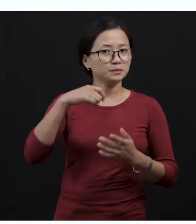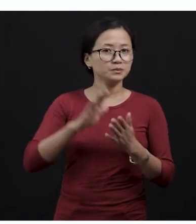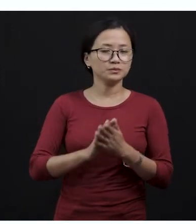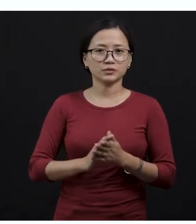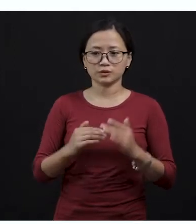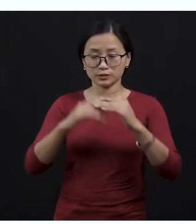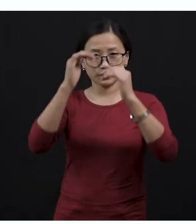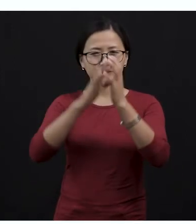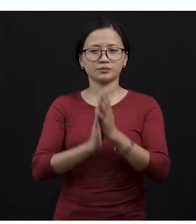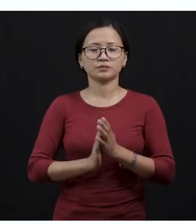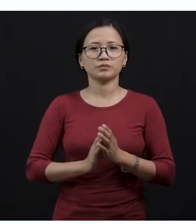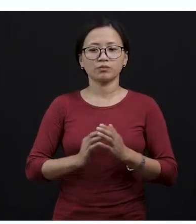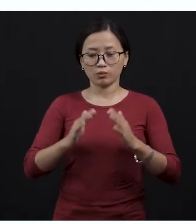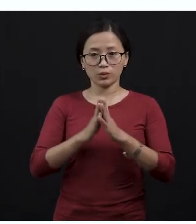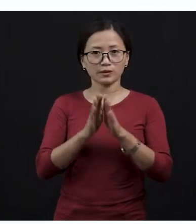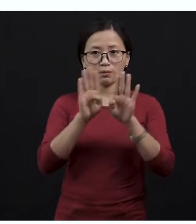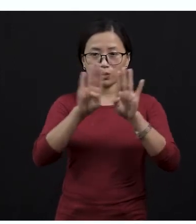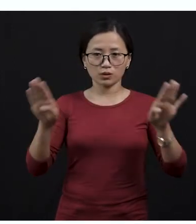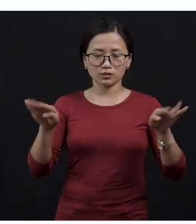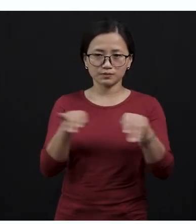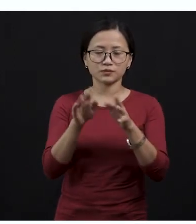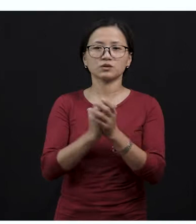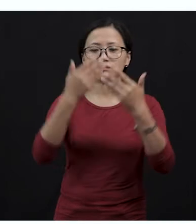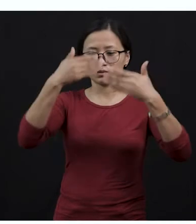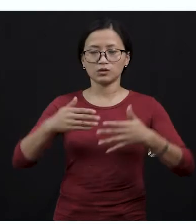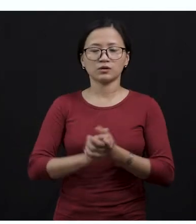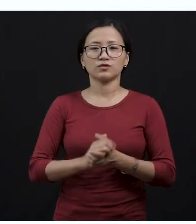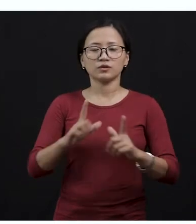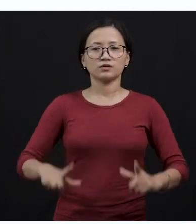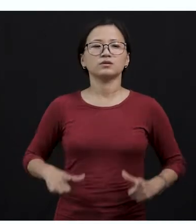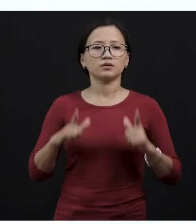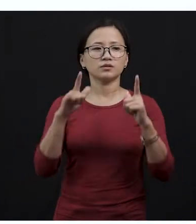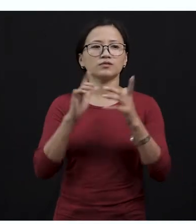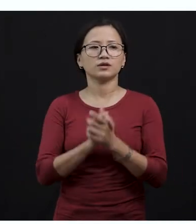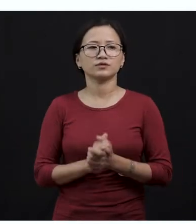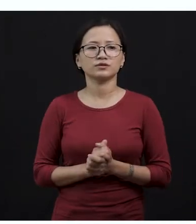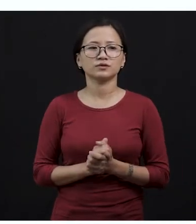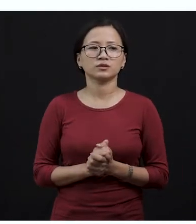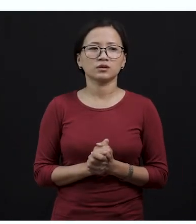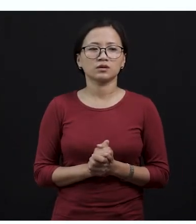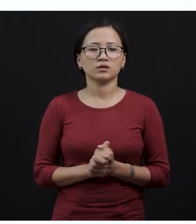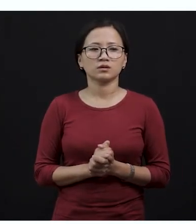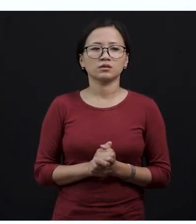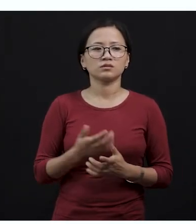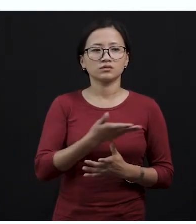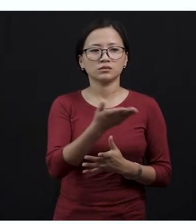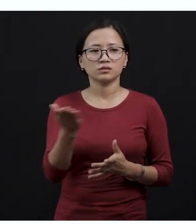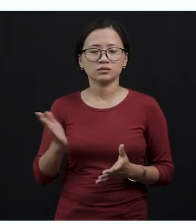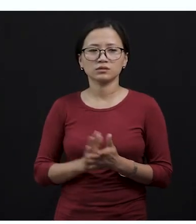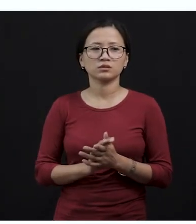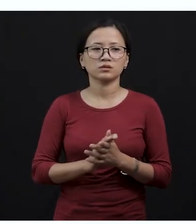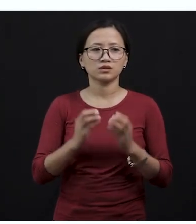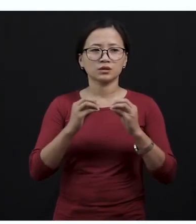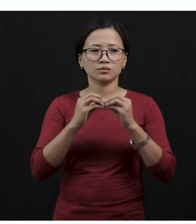of life are cells. Cells are the building blocks of life. They are the